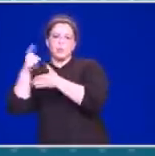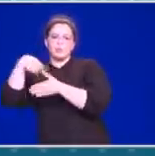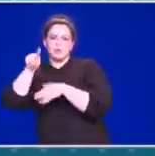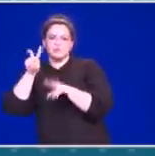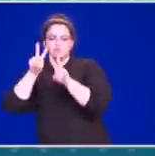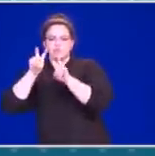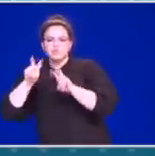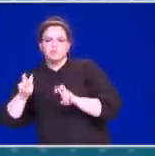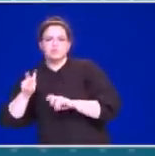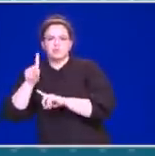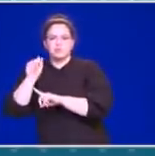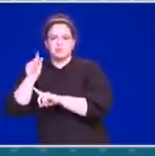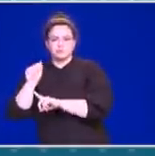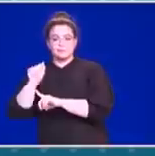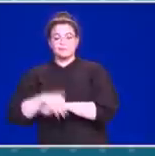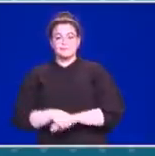data.